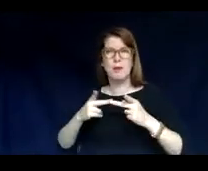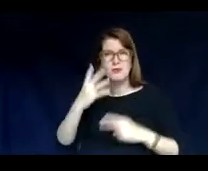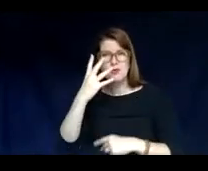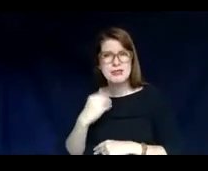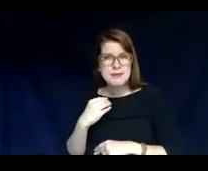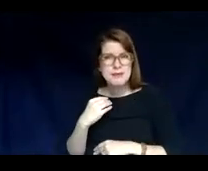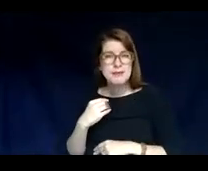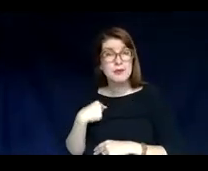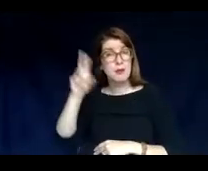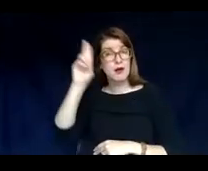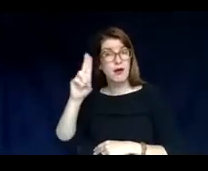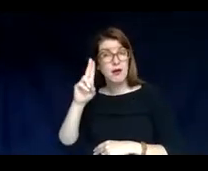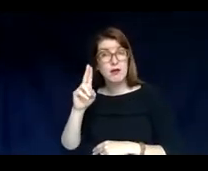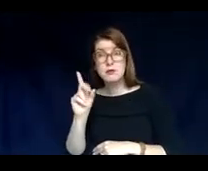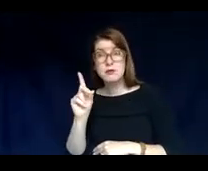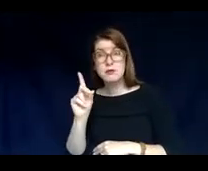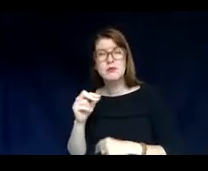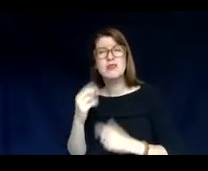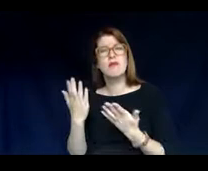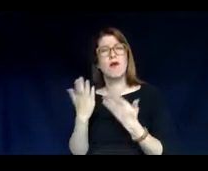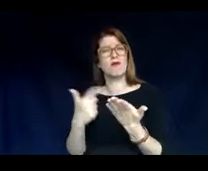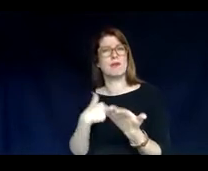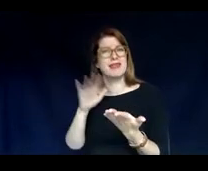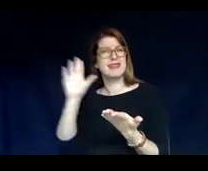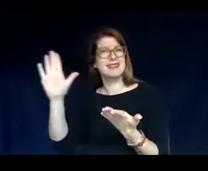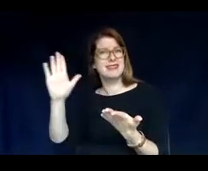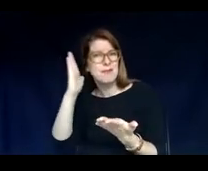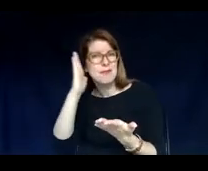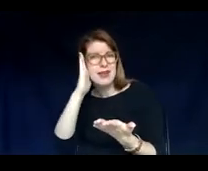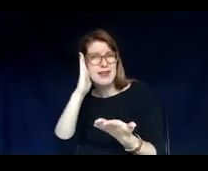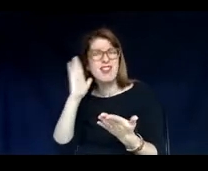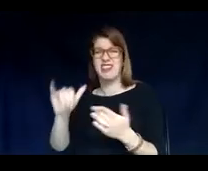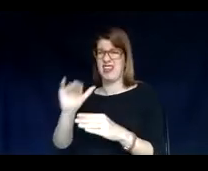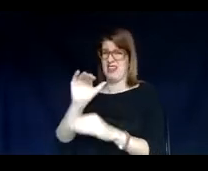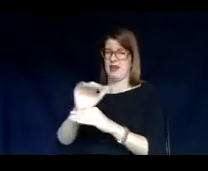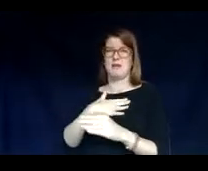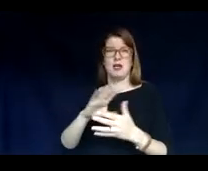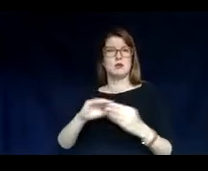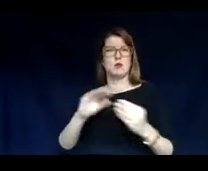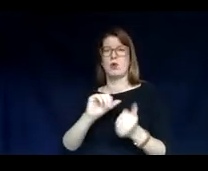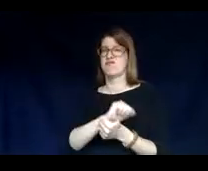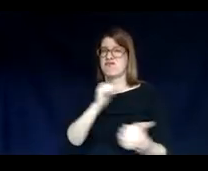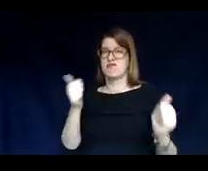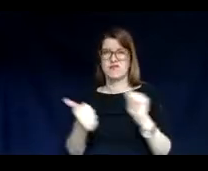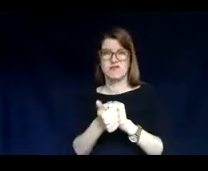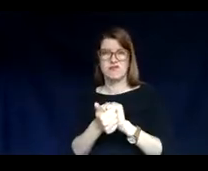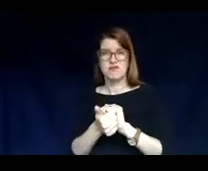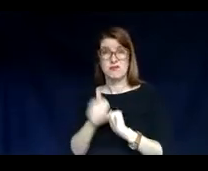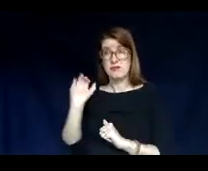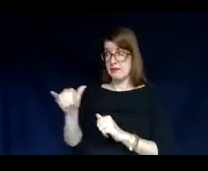my uncle offered me his bed. And that's the night my story changed. You see, this